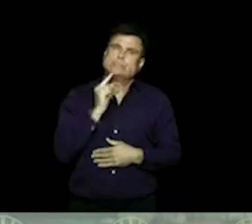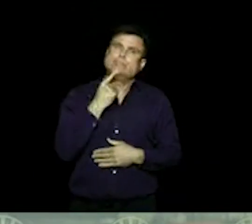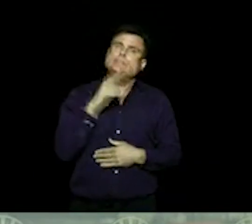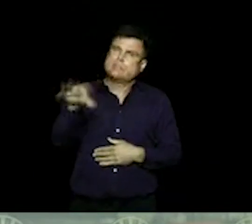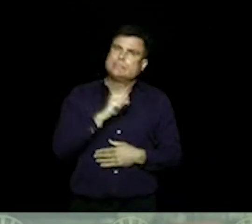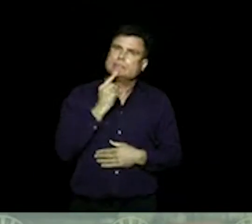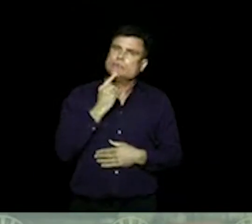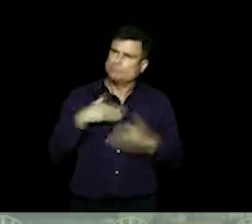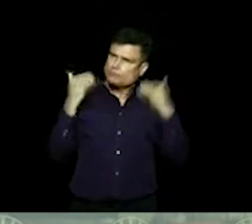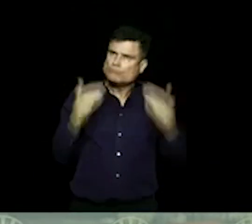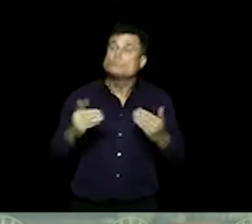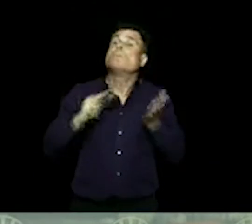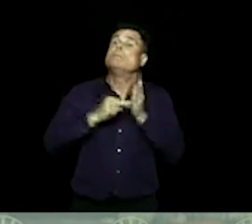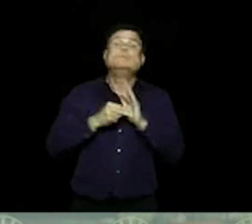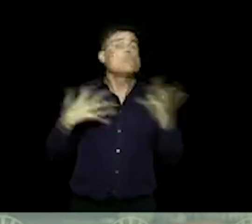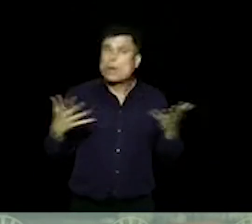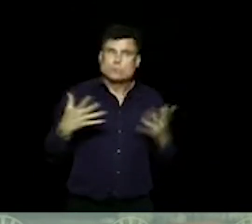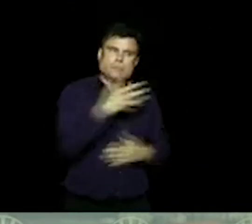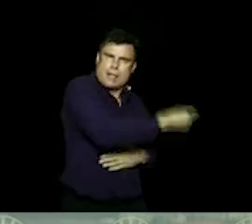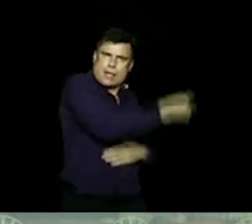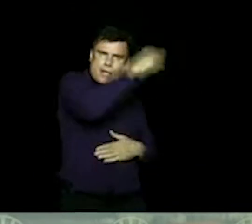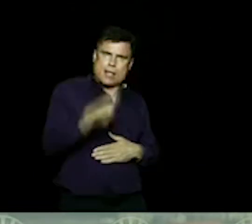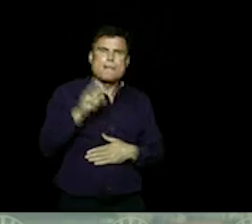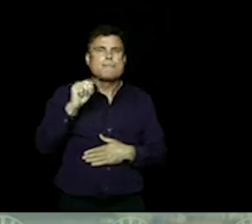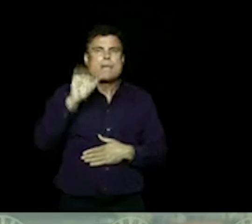investigation to take place, but we also have to see action.